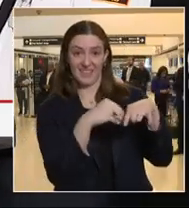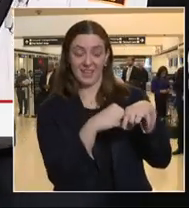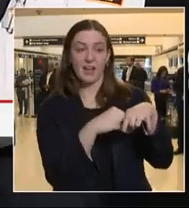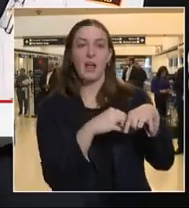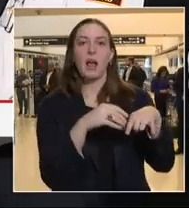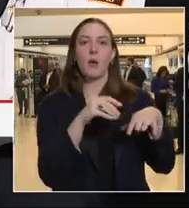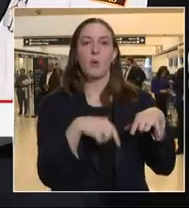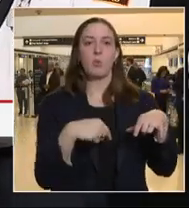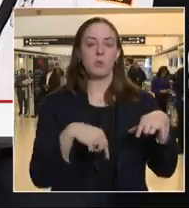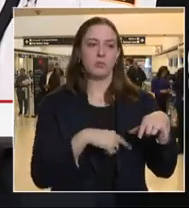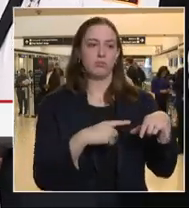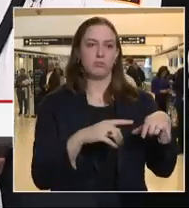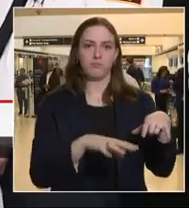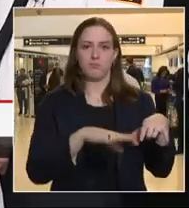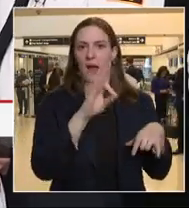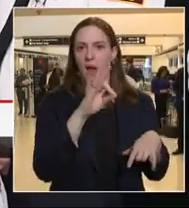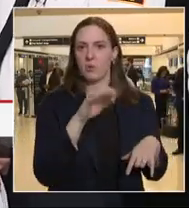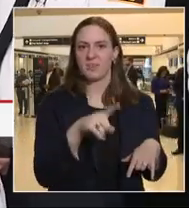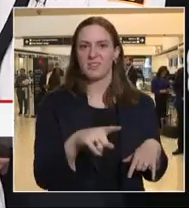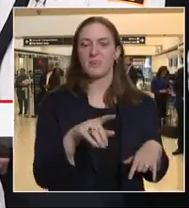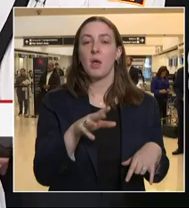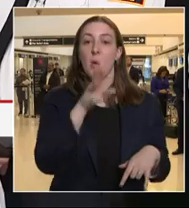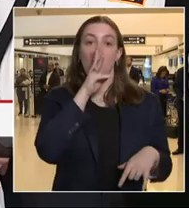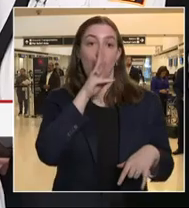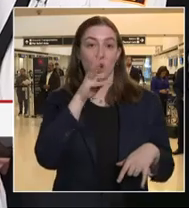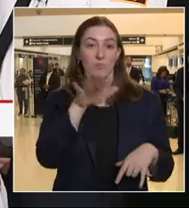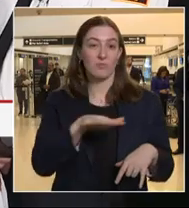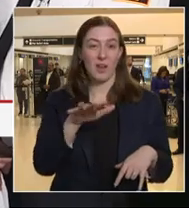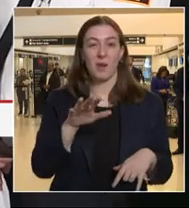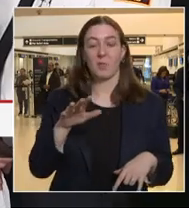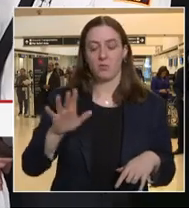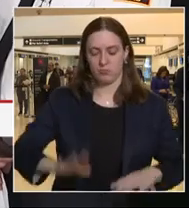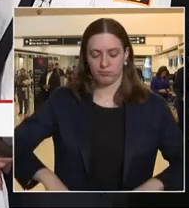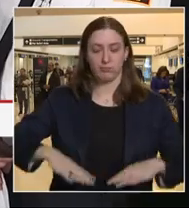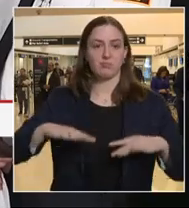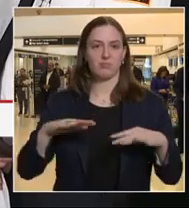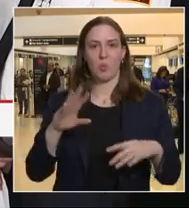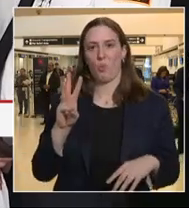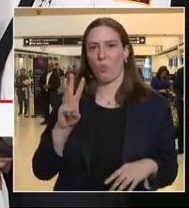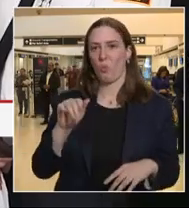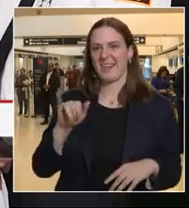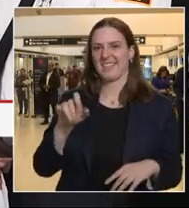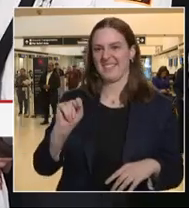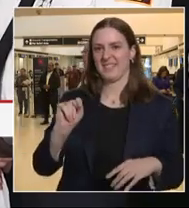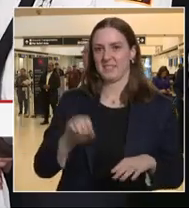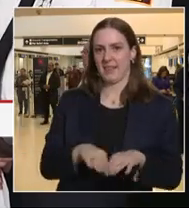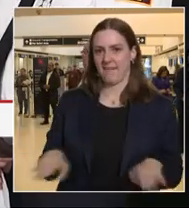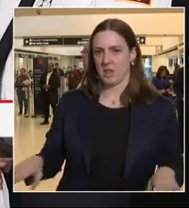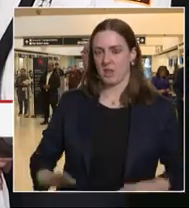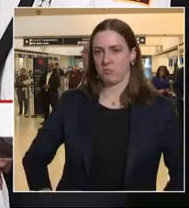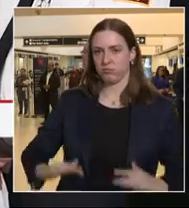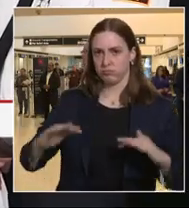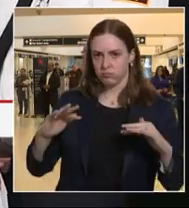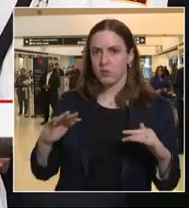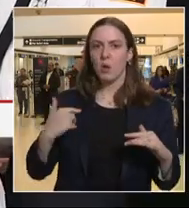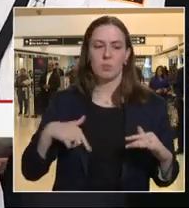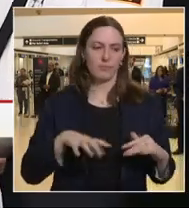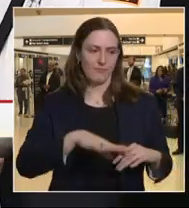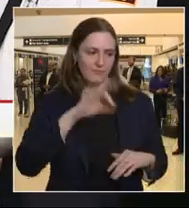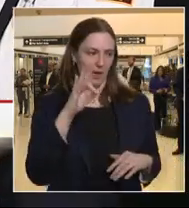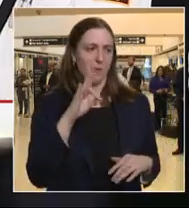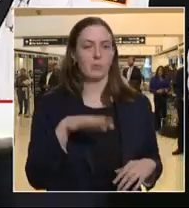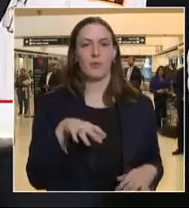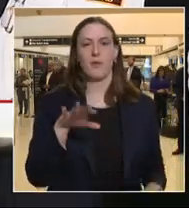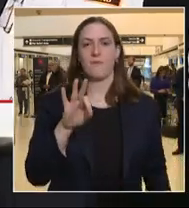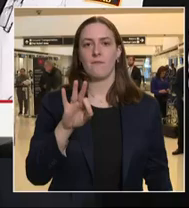in about waist-deep water, so that recovery is going to go on today as that recovery takes place of the